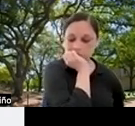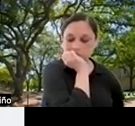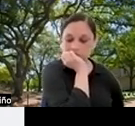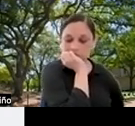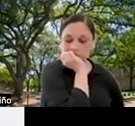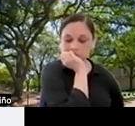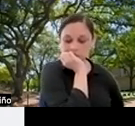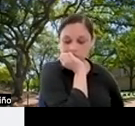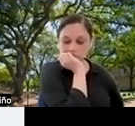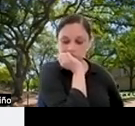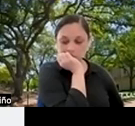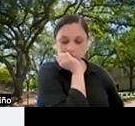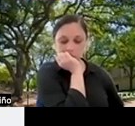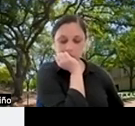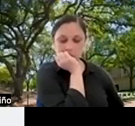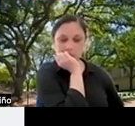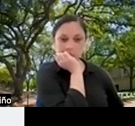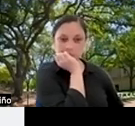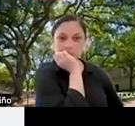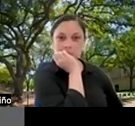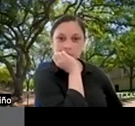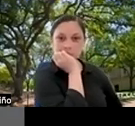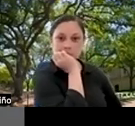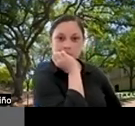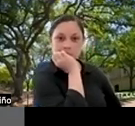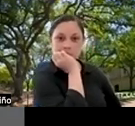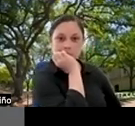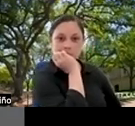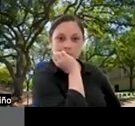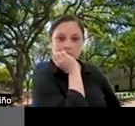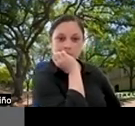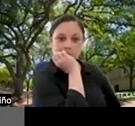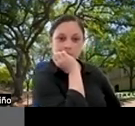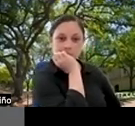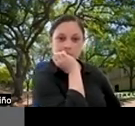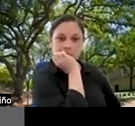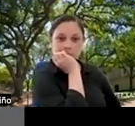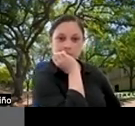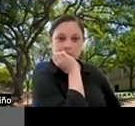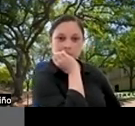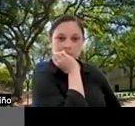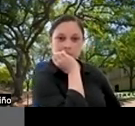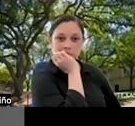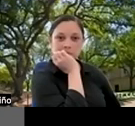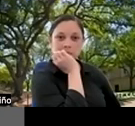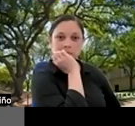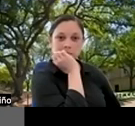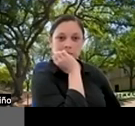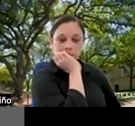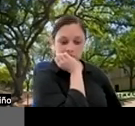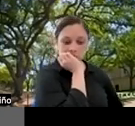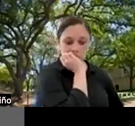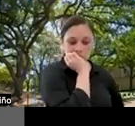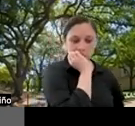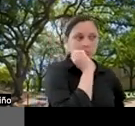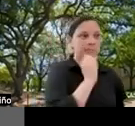that the investments we're making are a reflection of these things that it is that we want to have happen, and that